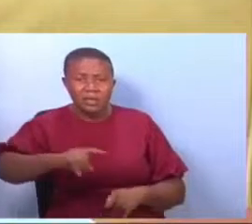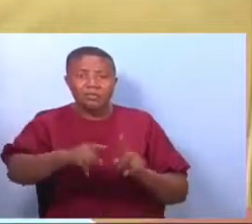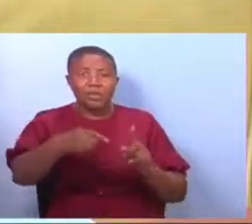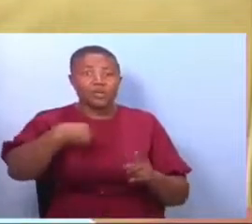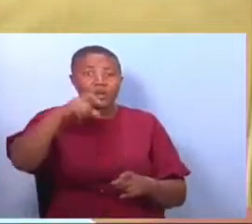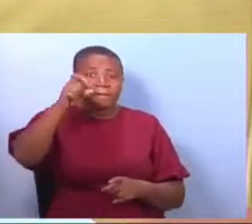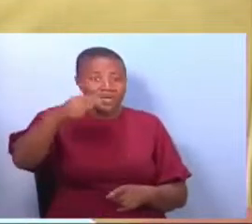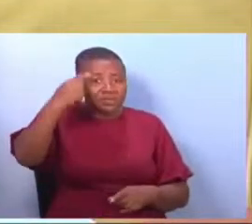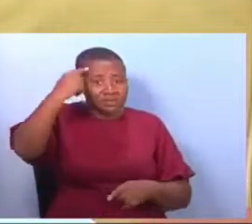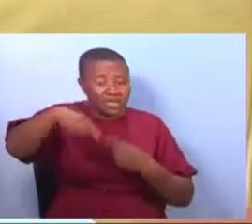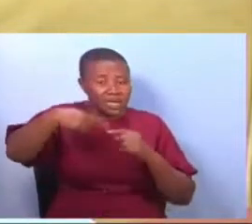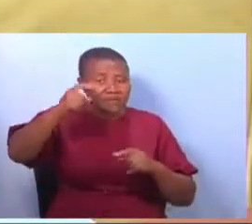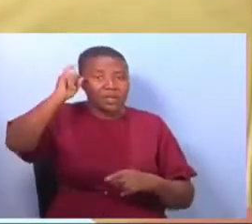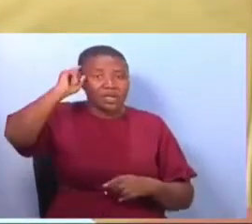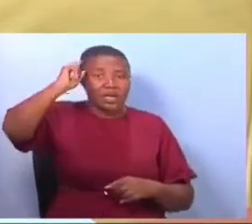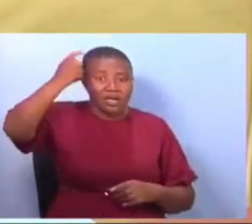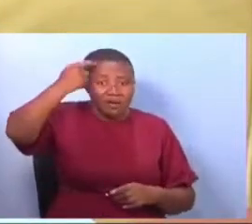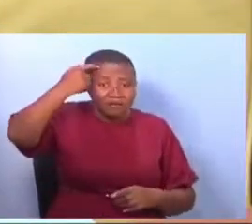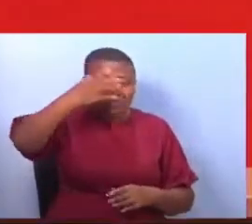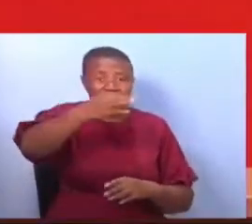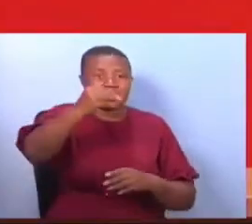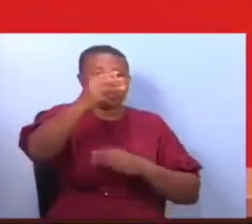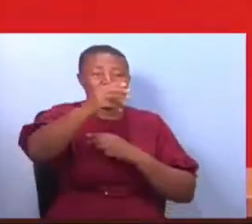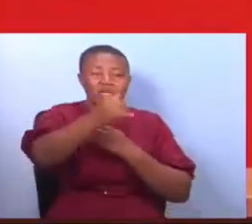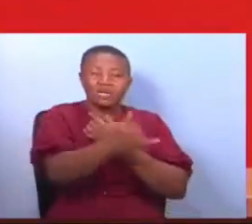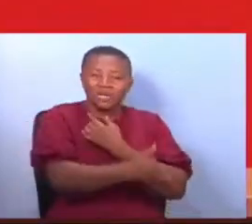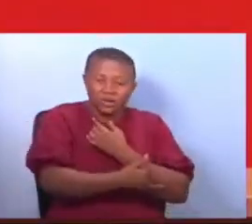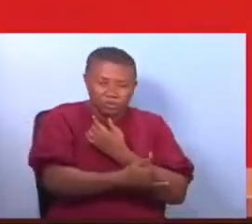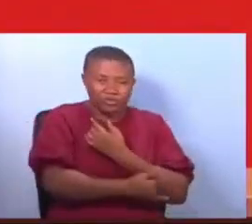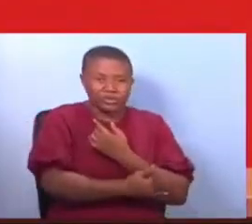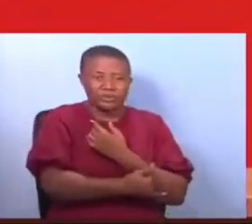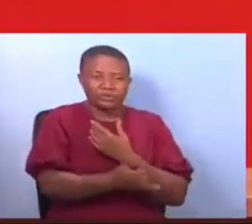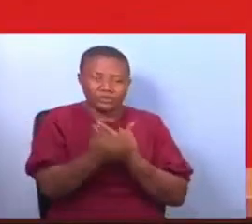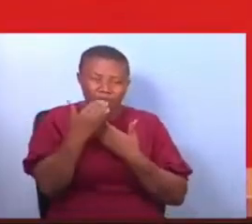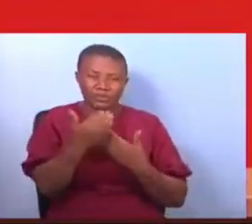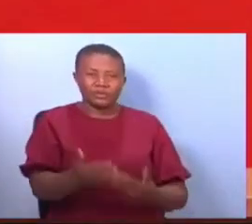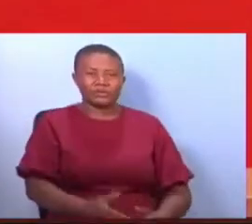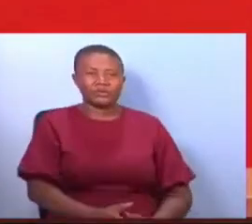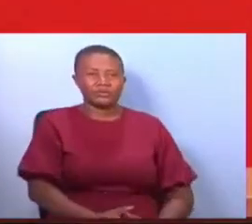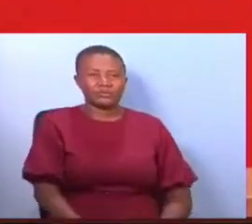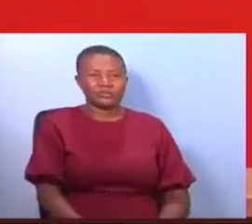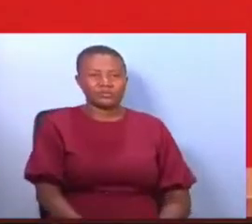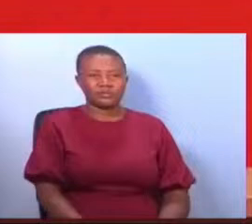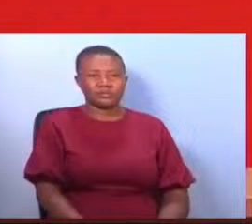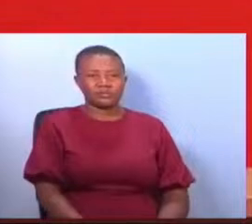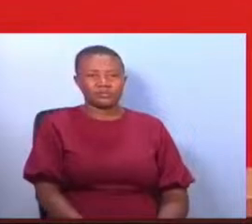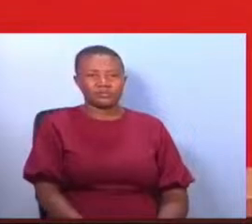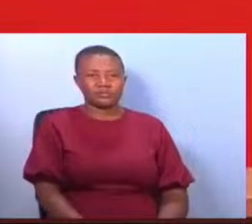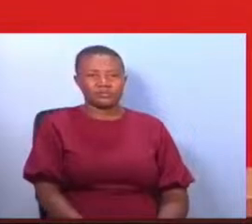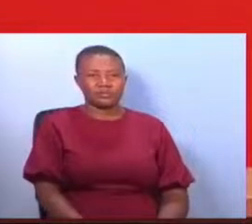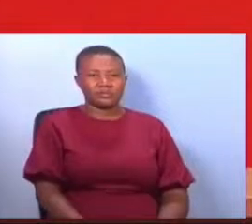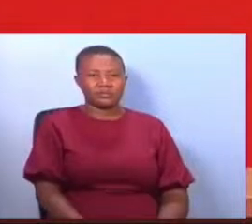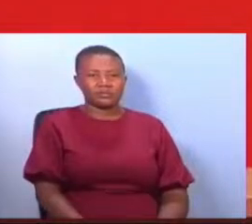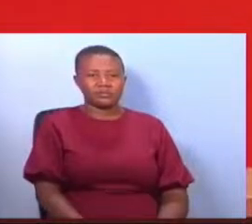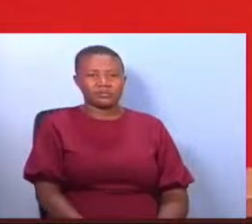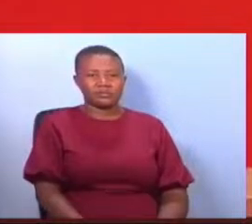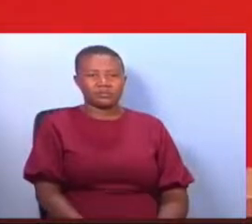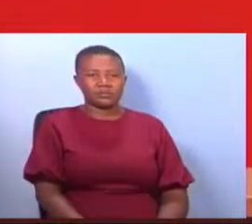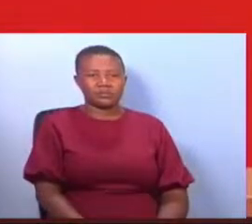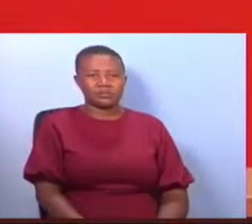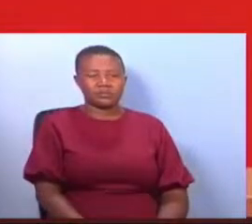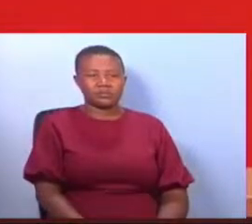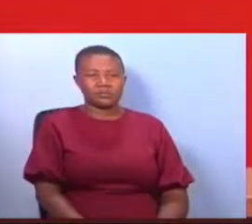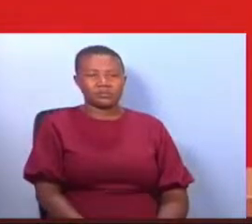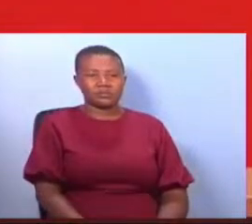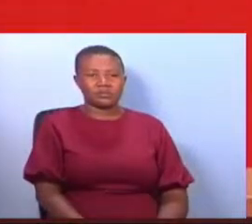much. Thank you, Honorable Minority Leader. Honorable